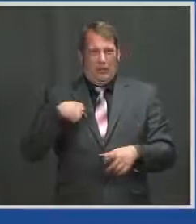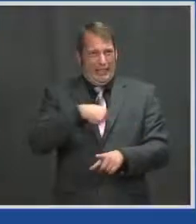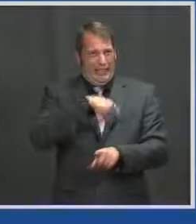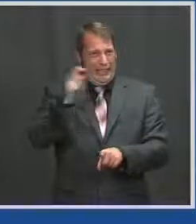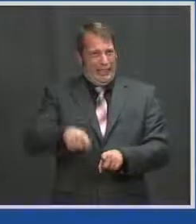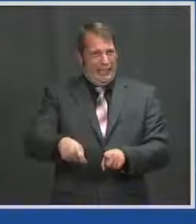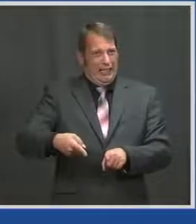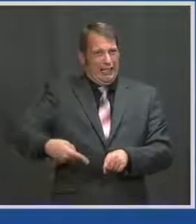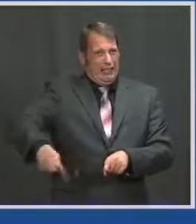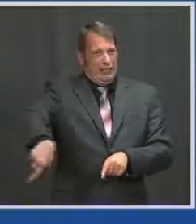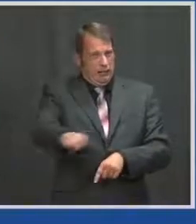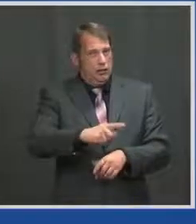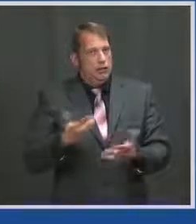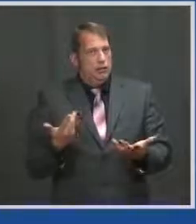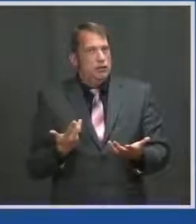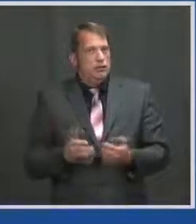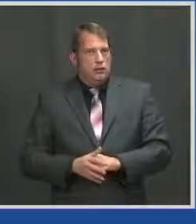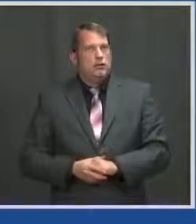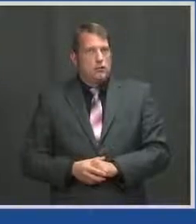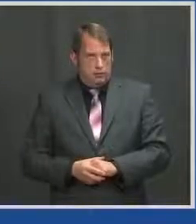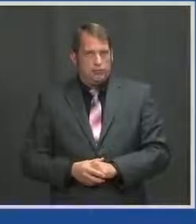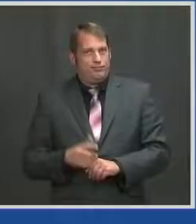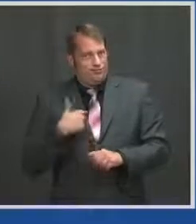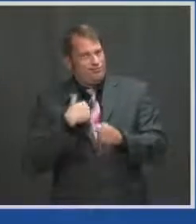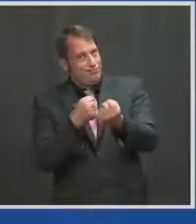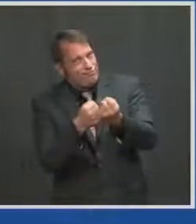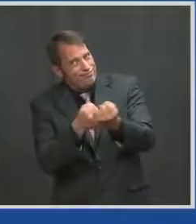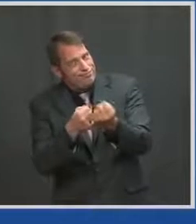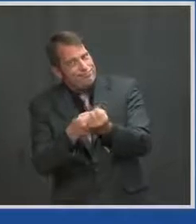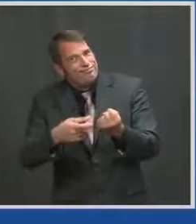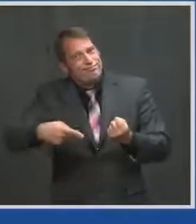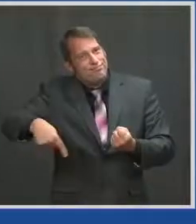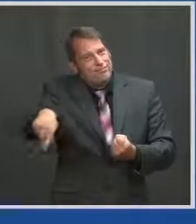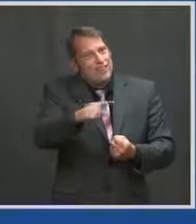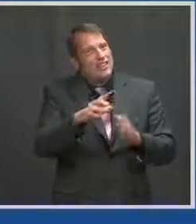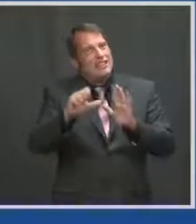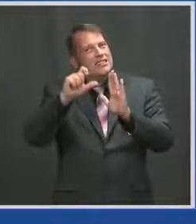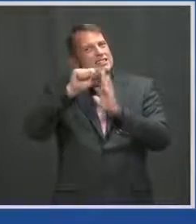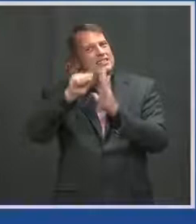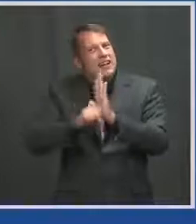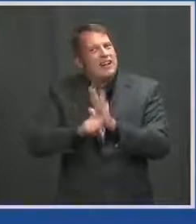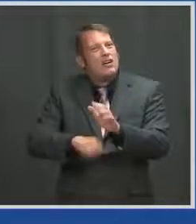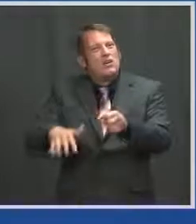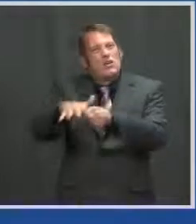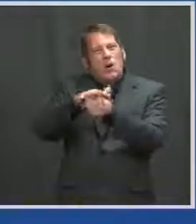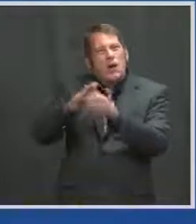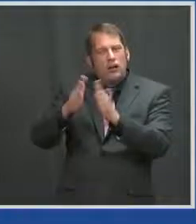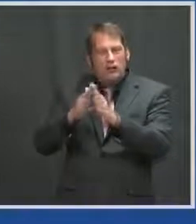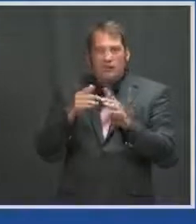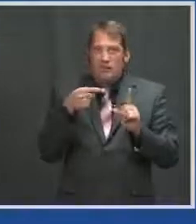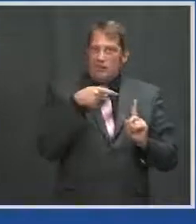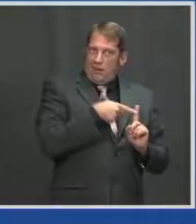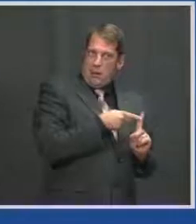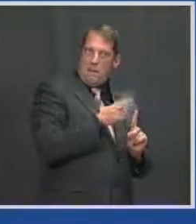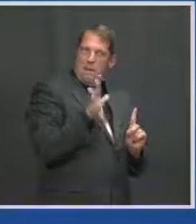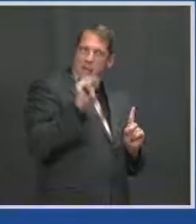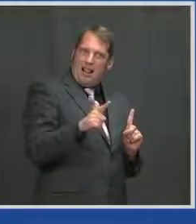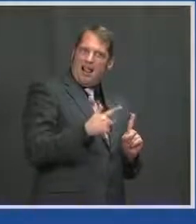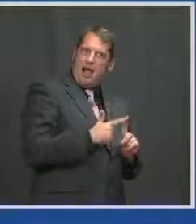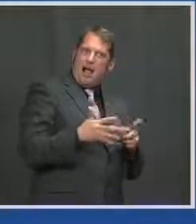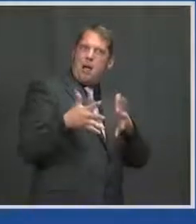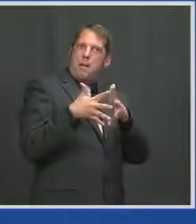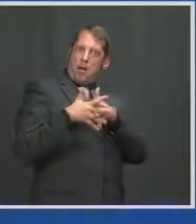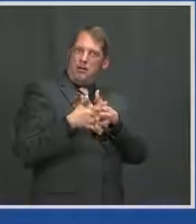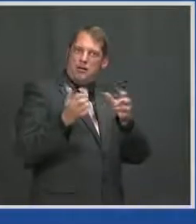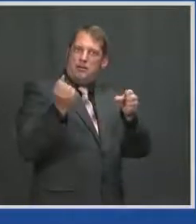of the state and local assistance from the American Rescue Plan. We won't get all 1.6 million of those jobs back in 1